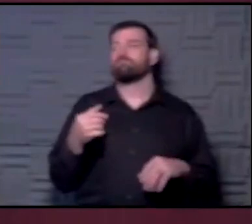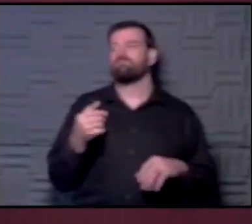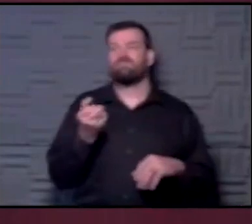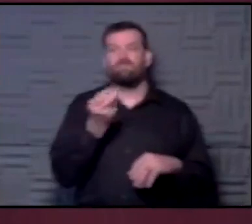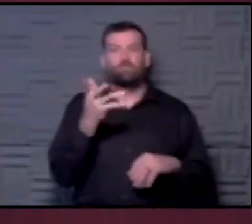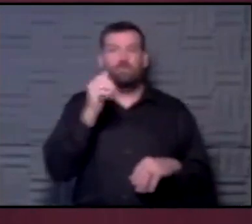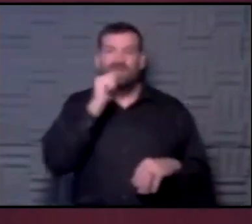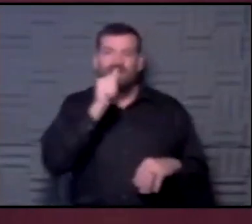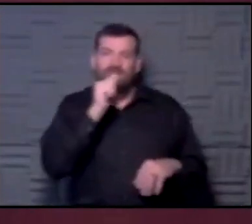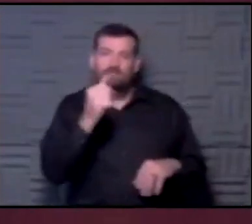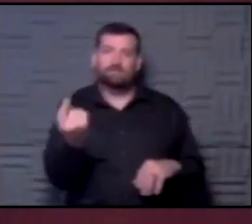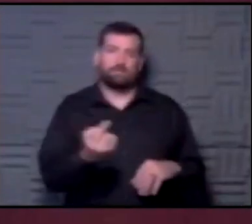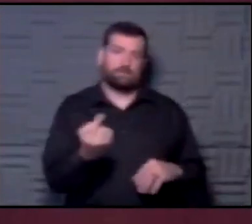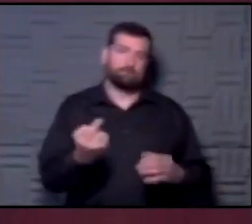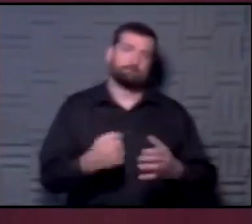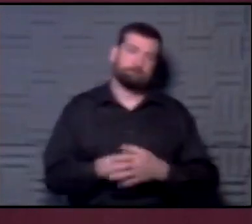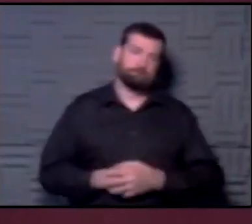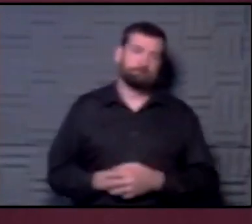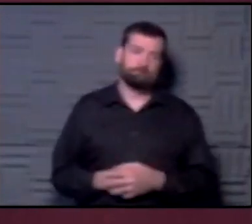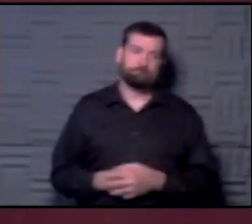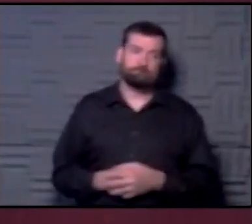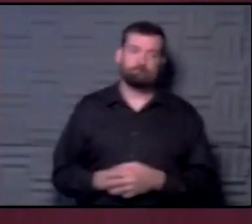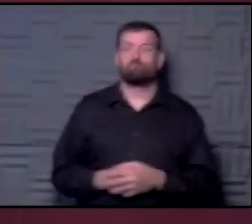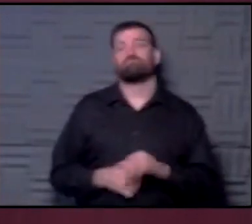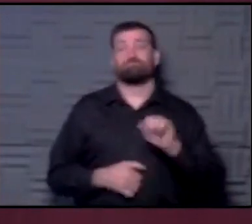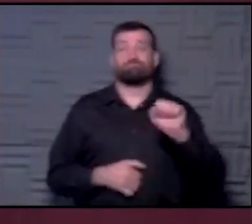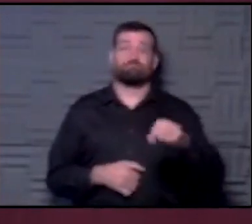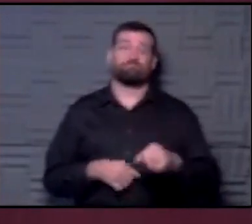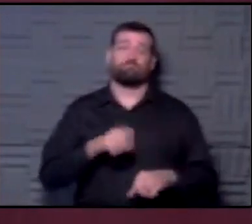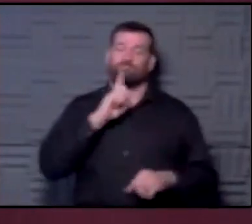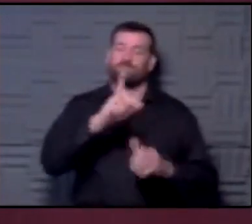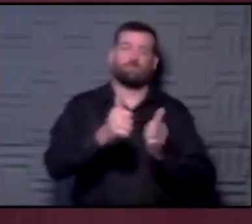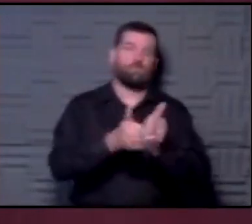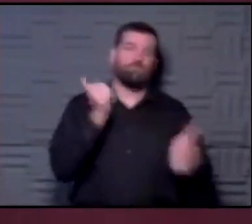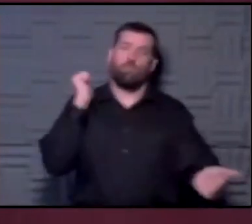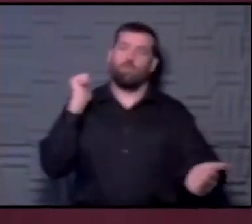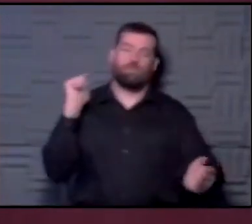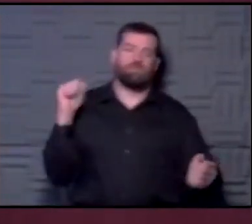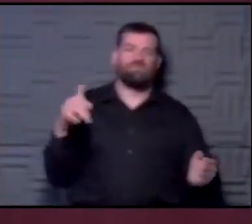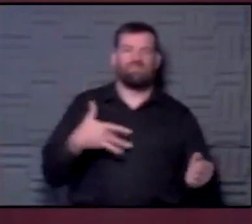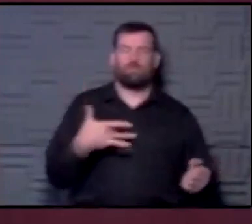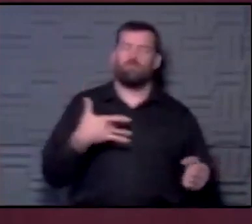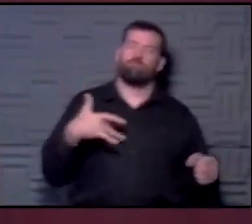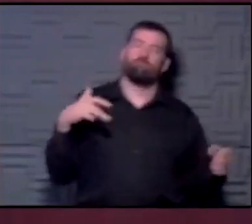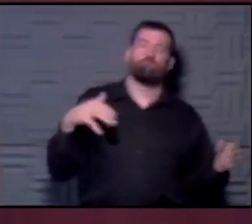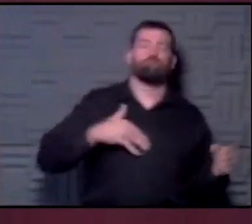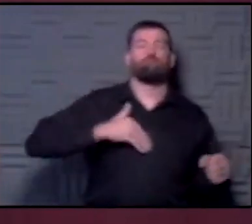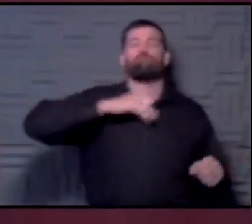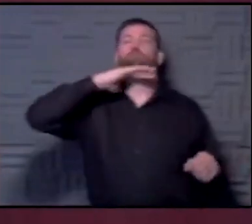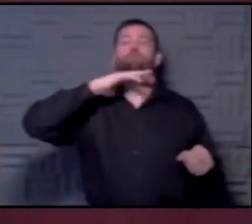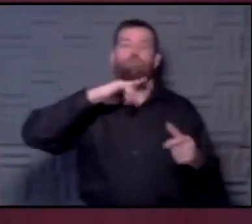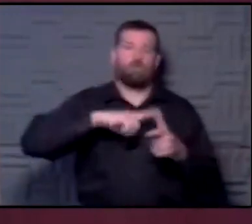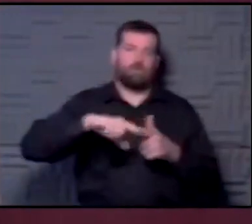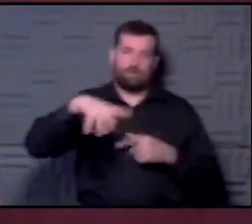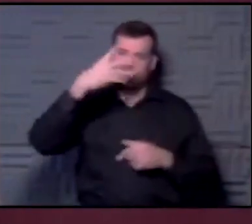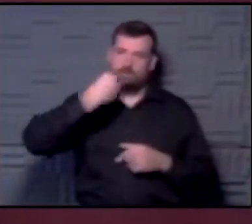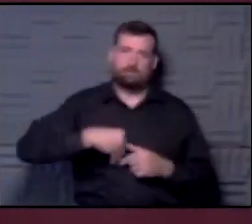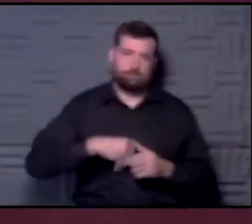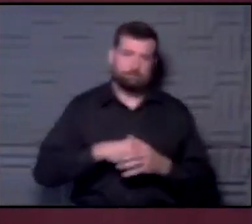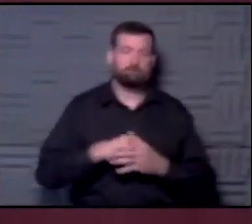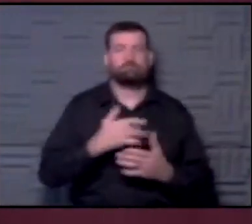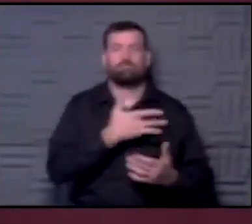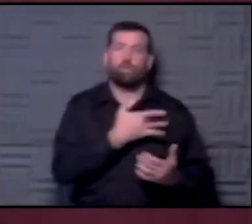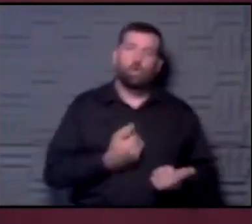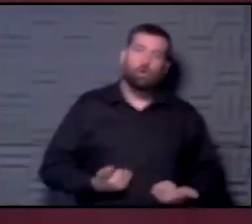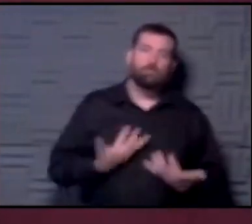few nuts or something. So yeah, just really avoiding that fullness of going to sleep and increasing digestive issues and heartburn